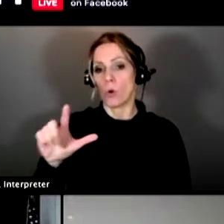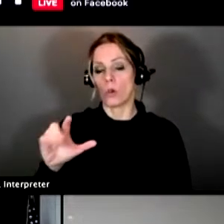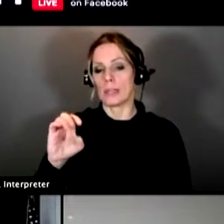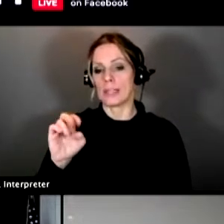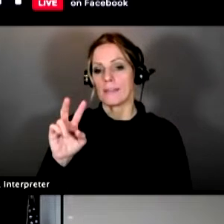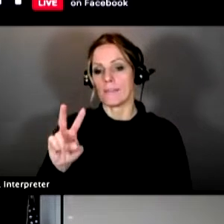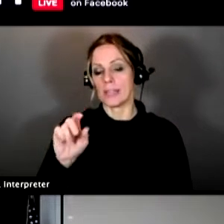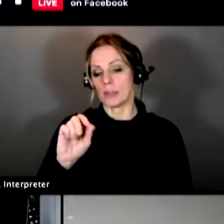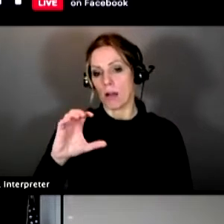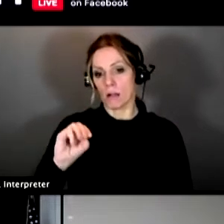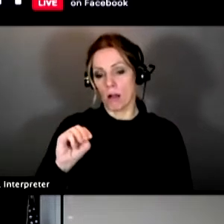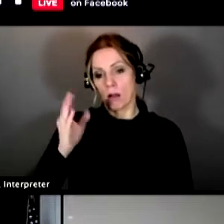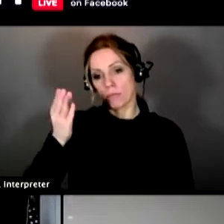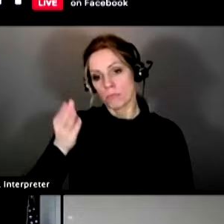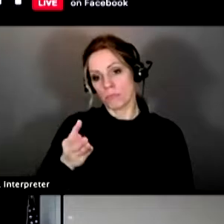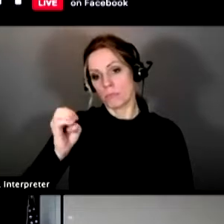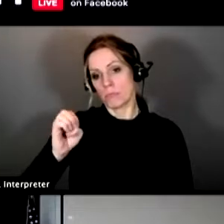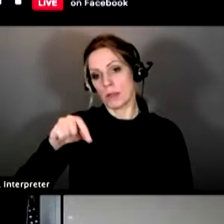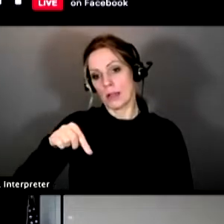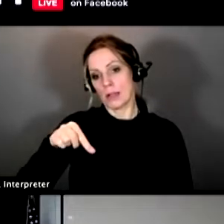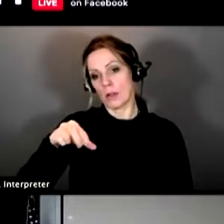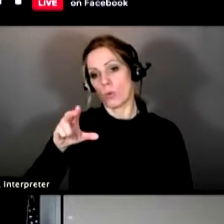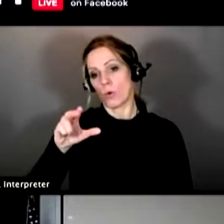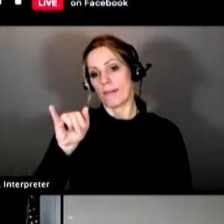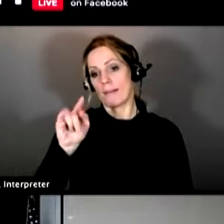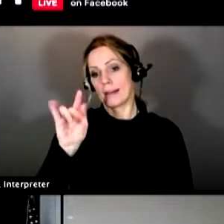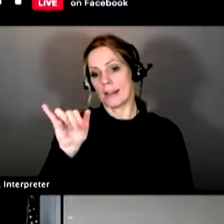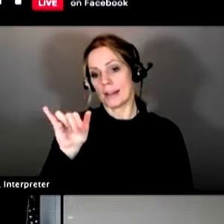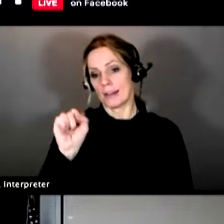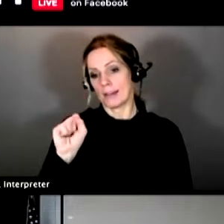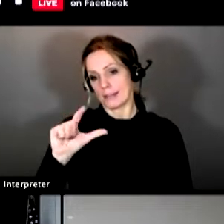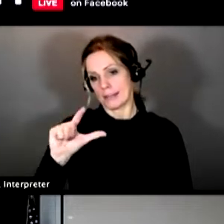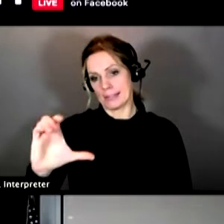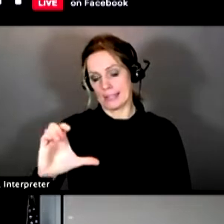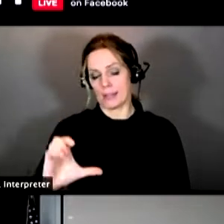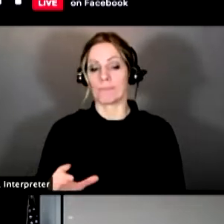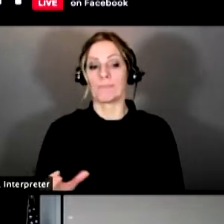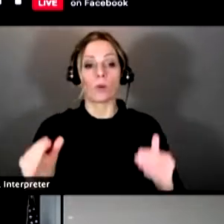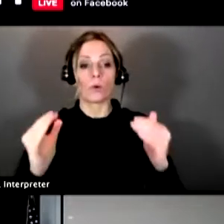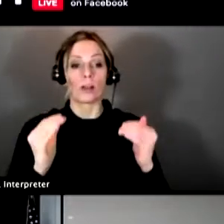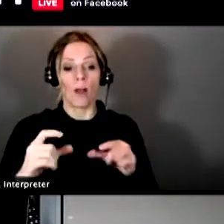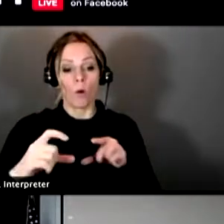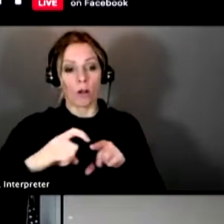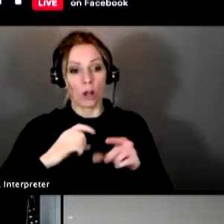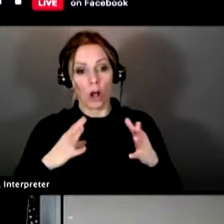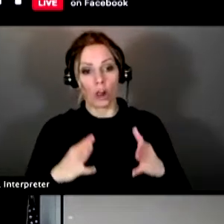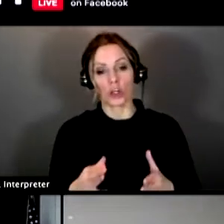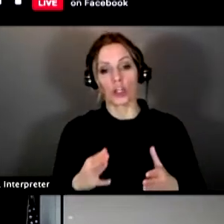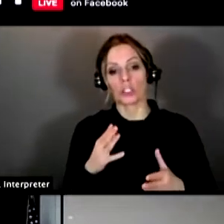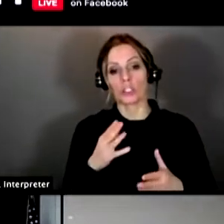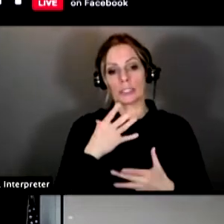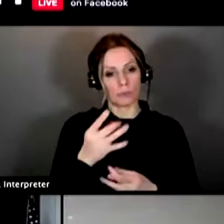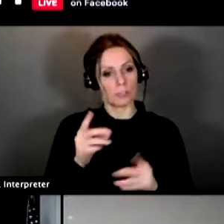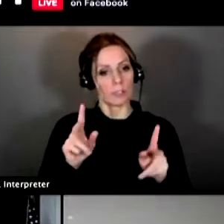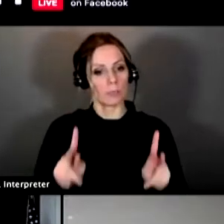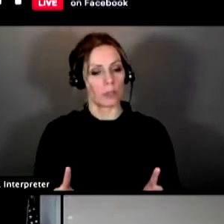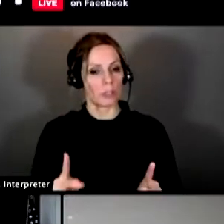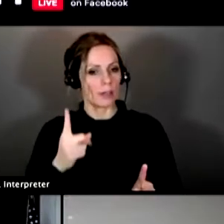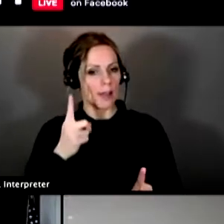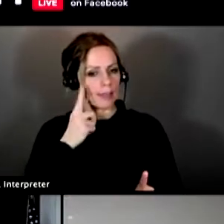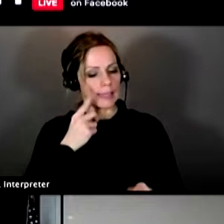pollev.com/EquitySLC. All right. Another interesting caller coming on here, I believe, is Angela Kenda,